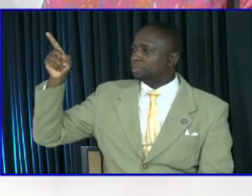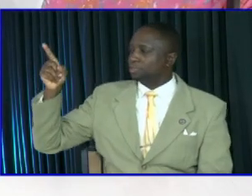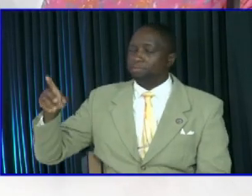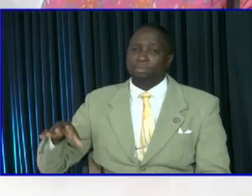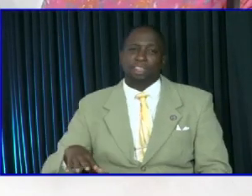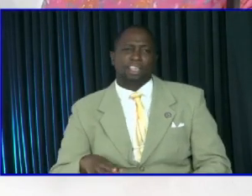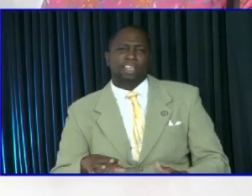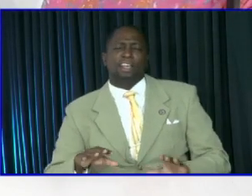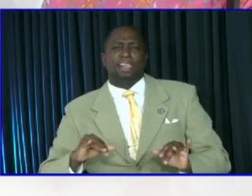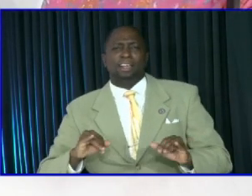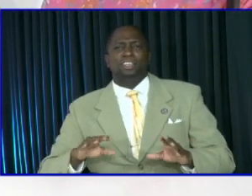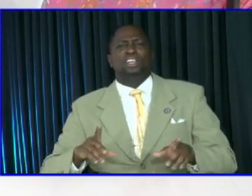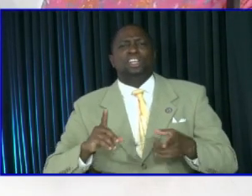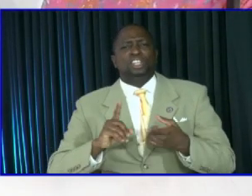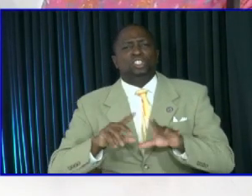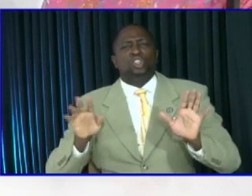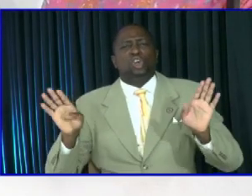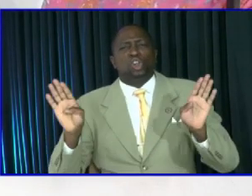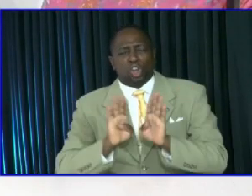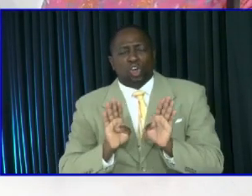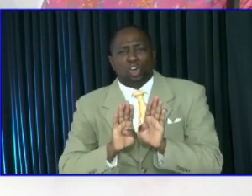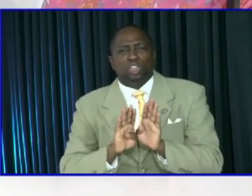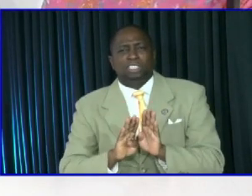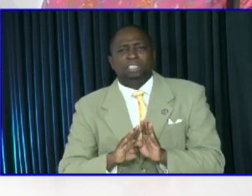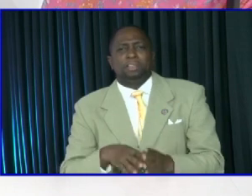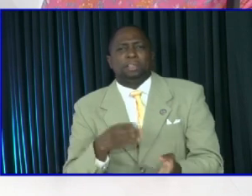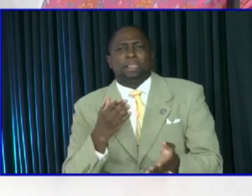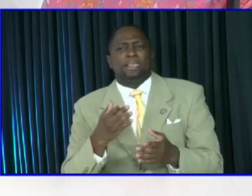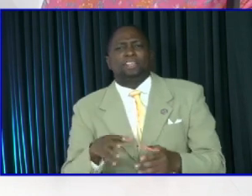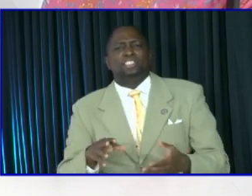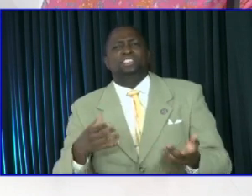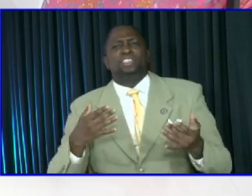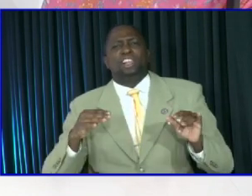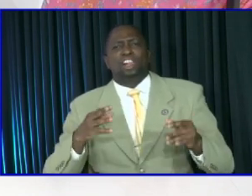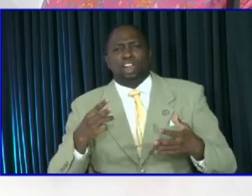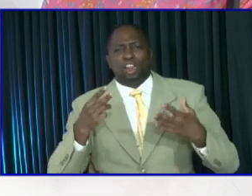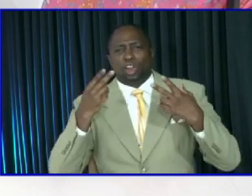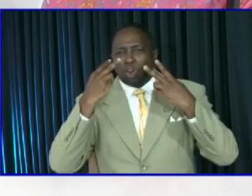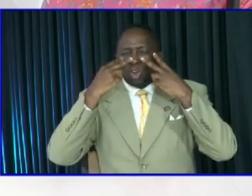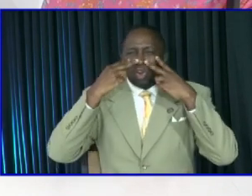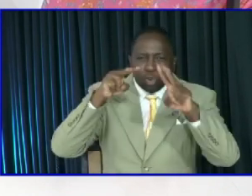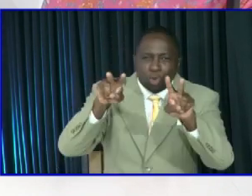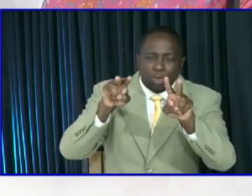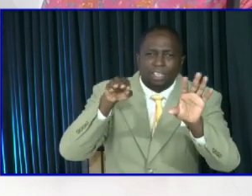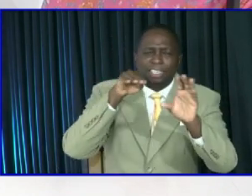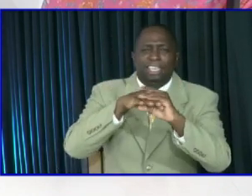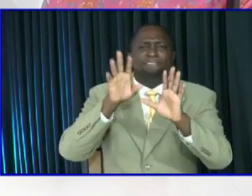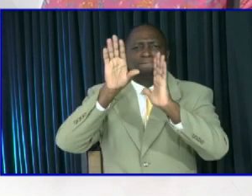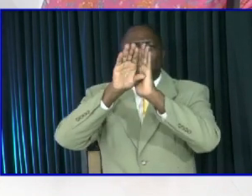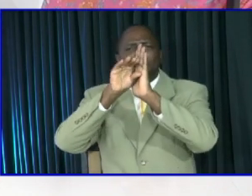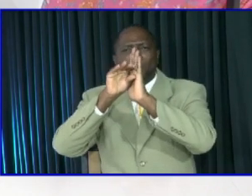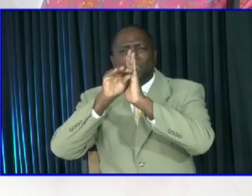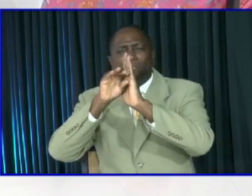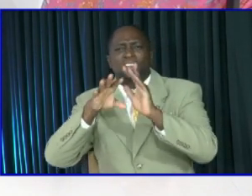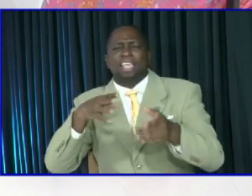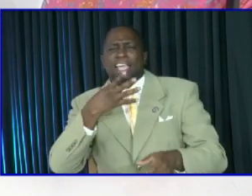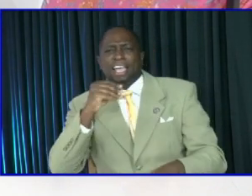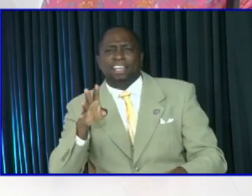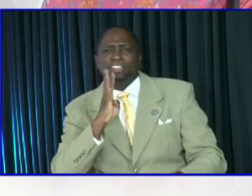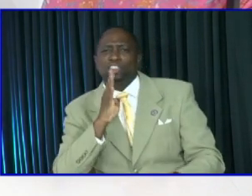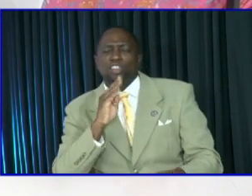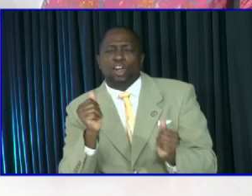just to close, because I just want to take that 30 seconds. I'm going to give you 30 seconds just to look in the camera, speak to those individuals who are looking forward to